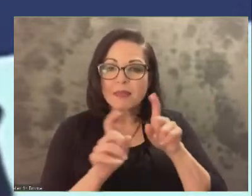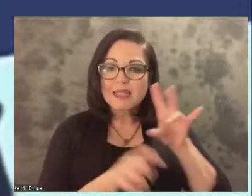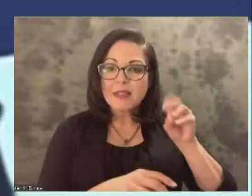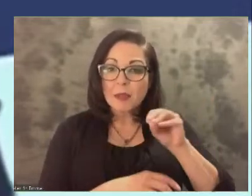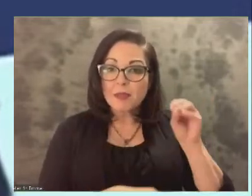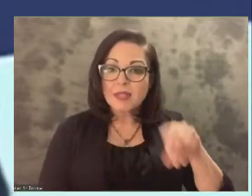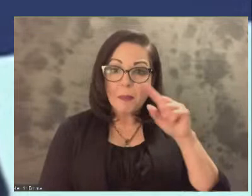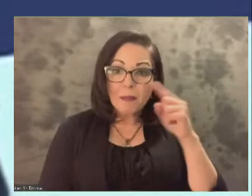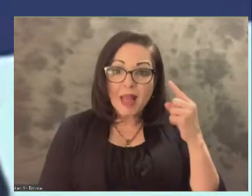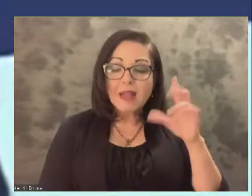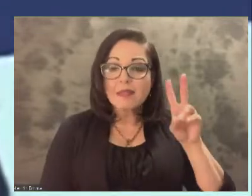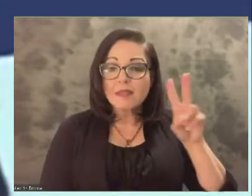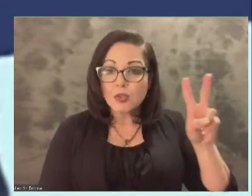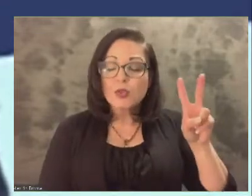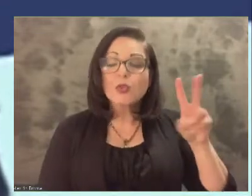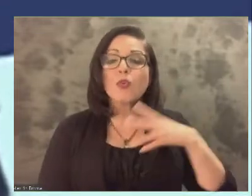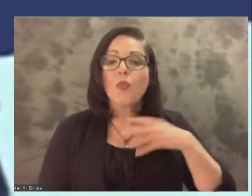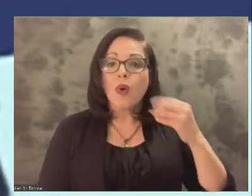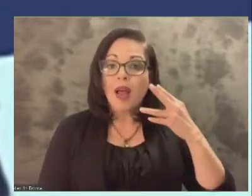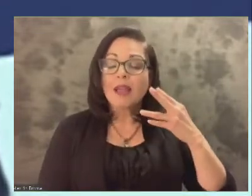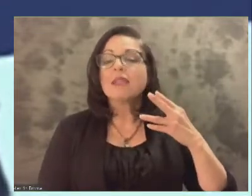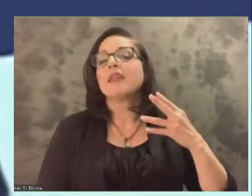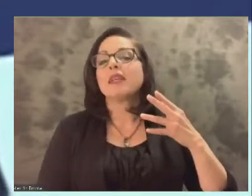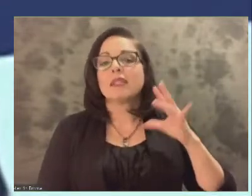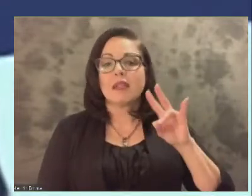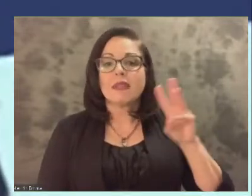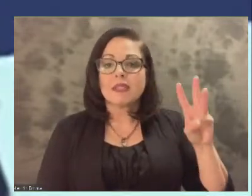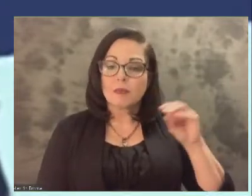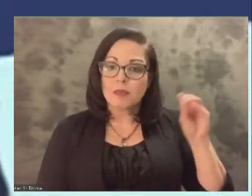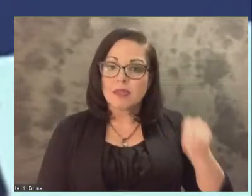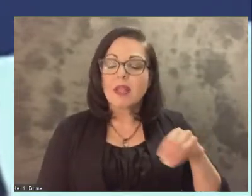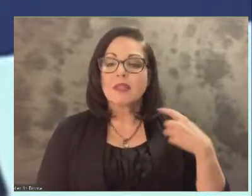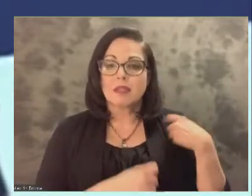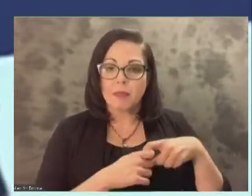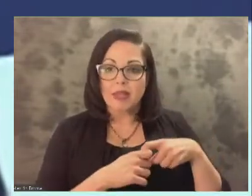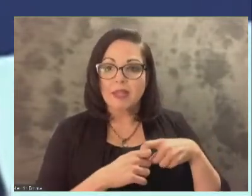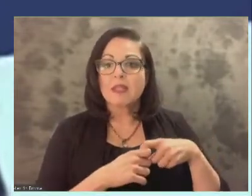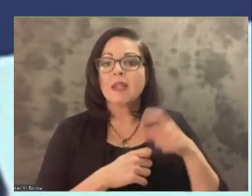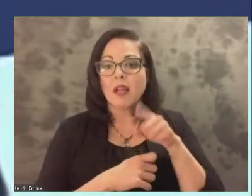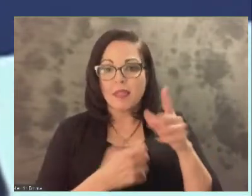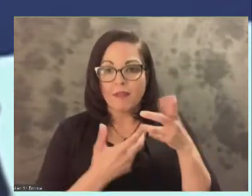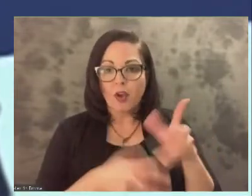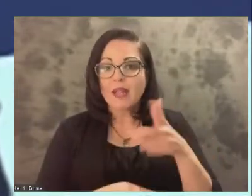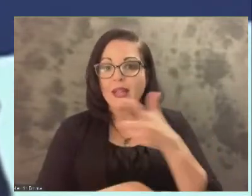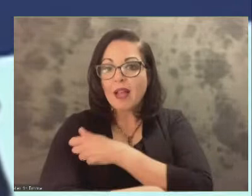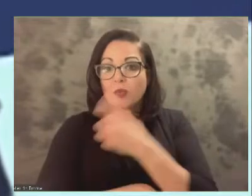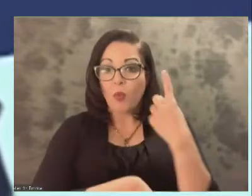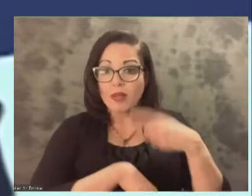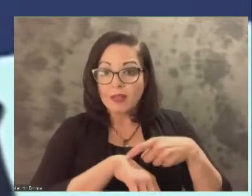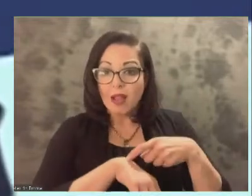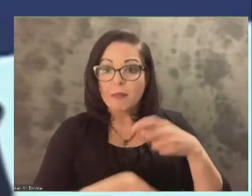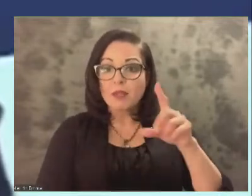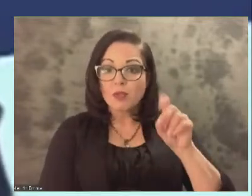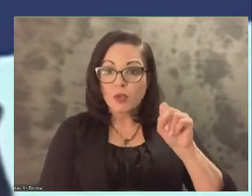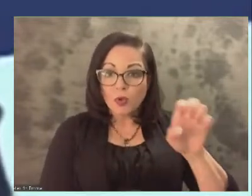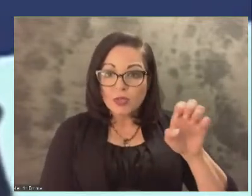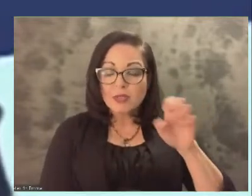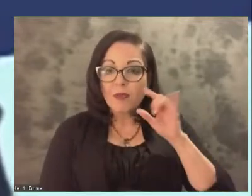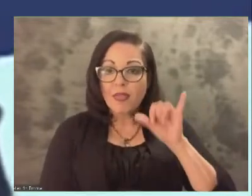adults, 72% of white adults, and 76% of Hispanic adults had received at least one dose of the